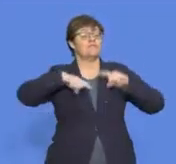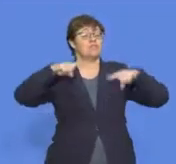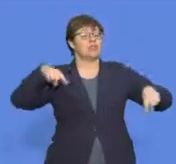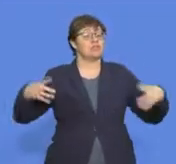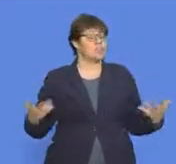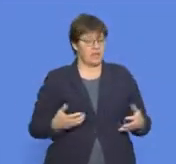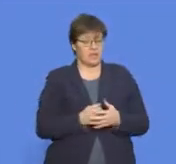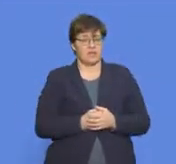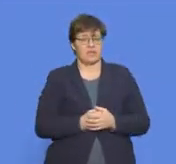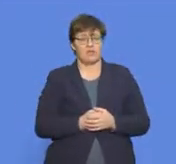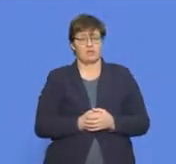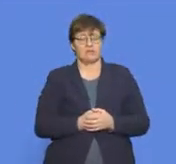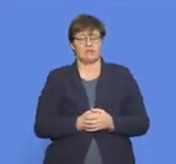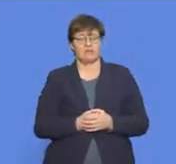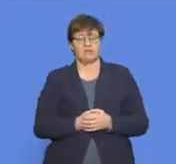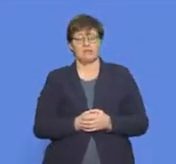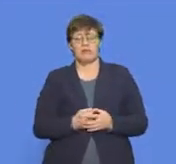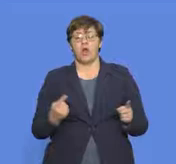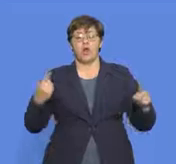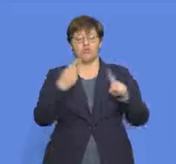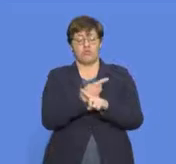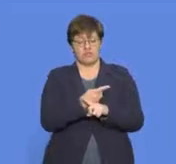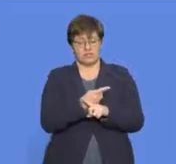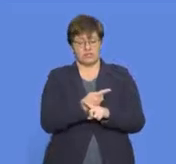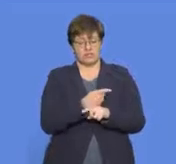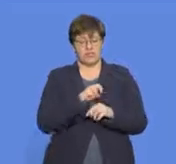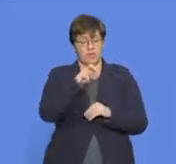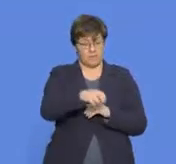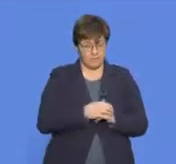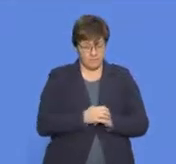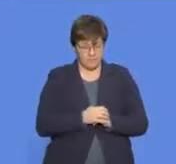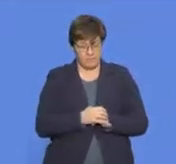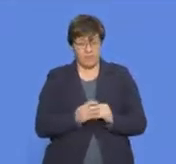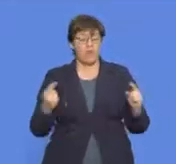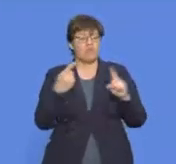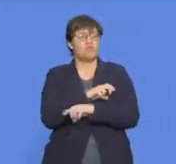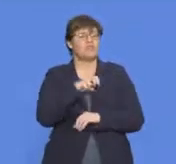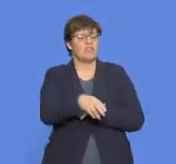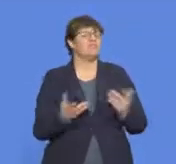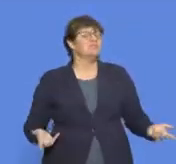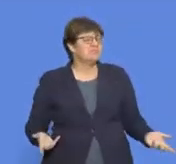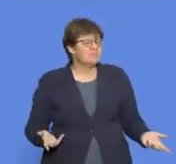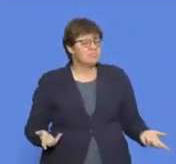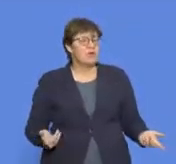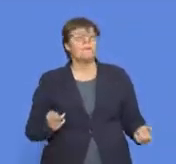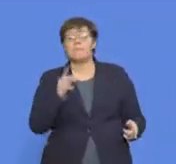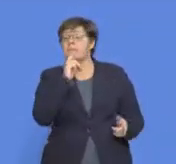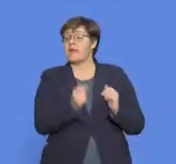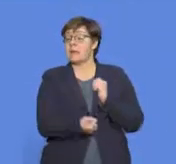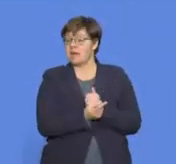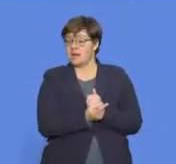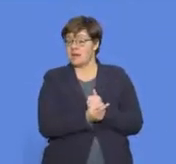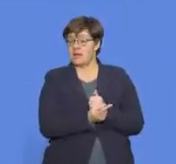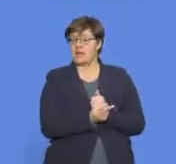genetic variation are the following. The first one is crossing over. And crossing over, we know, takes place